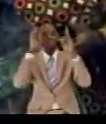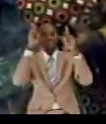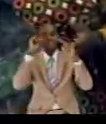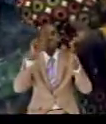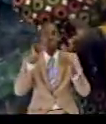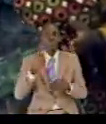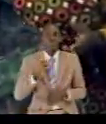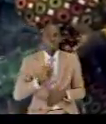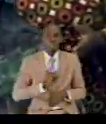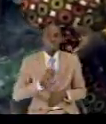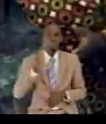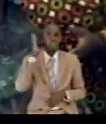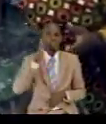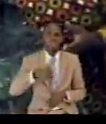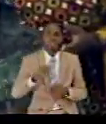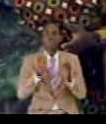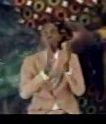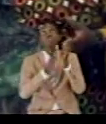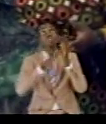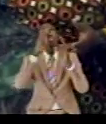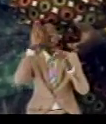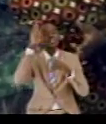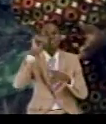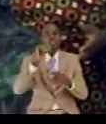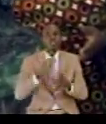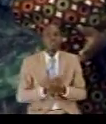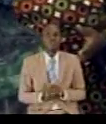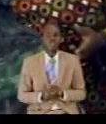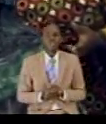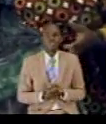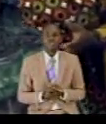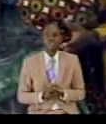I shall yet praise him.